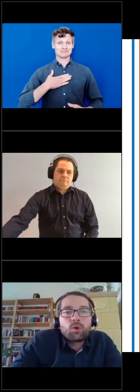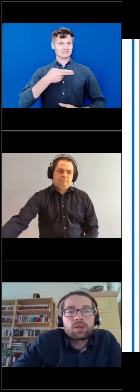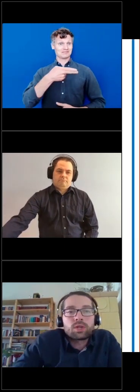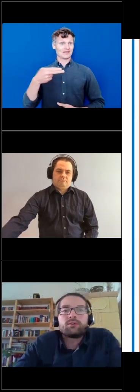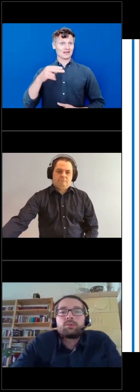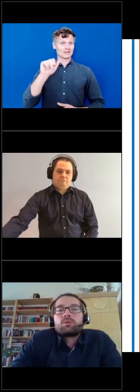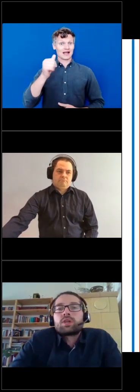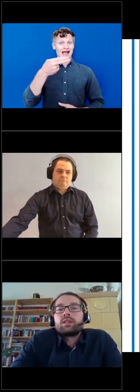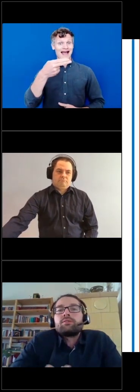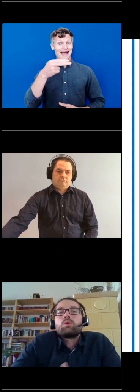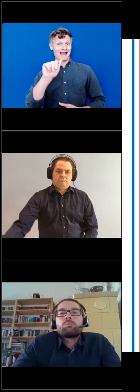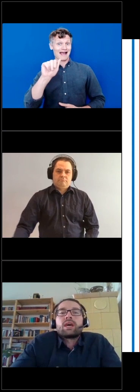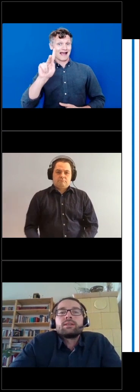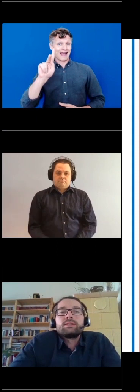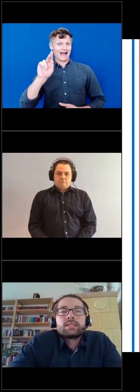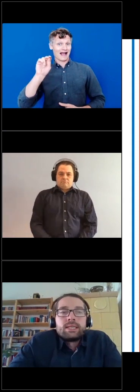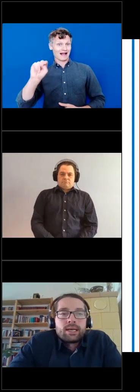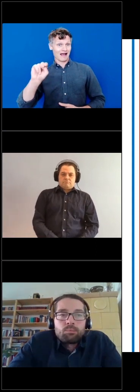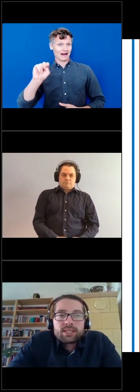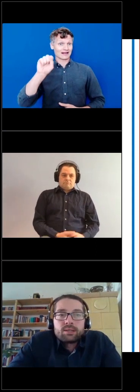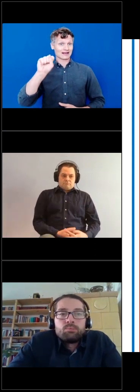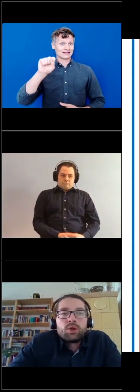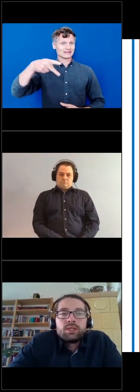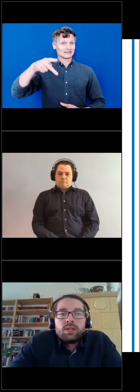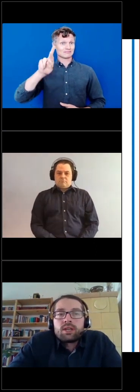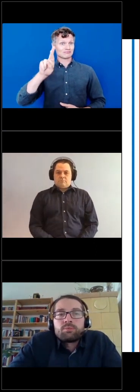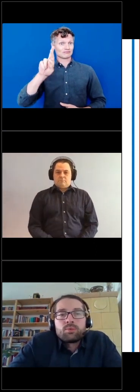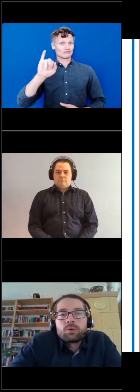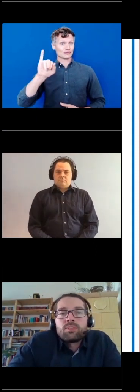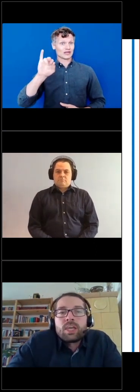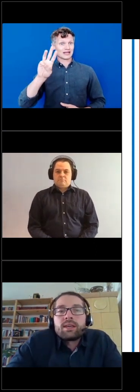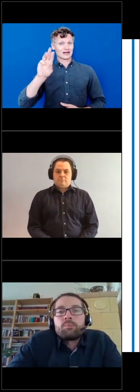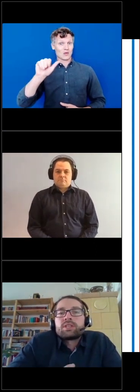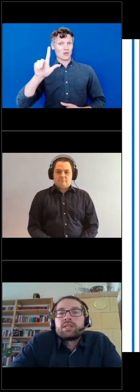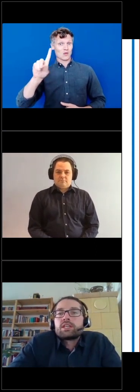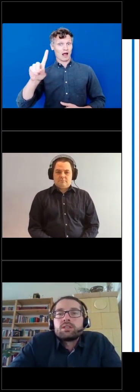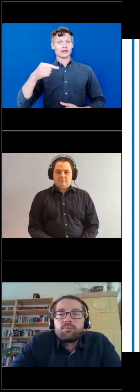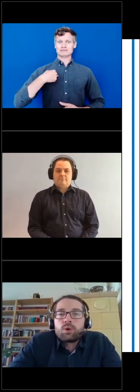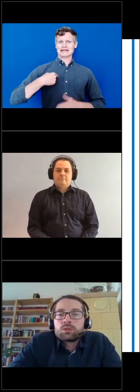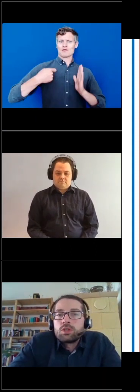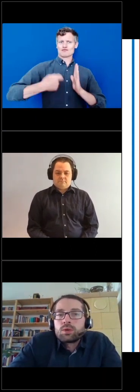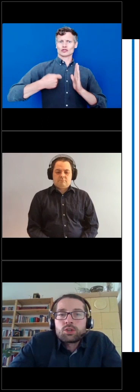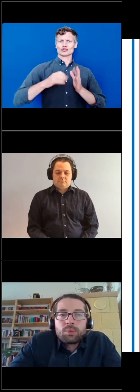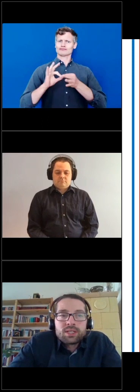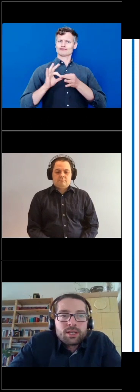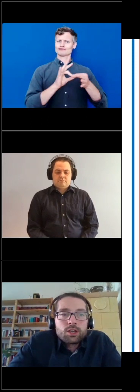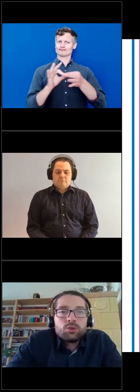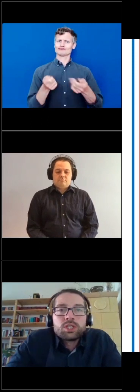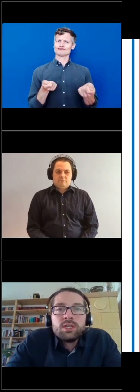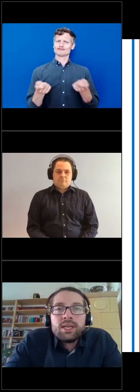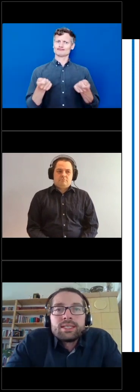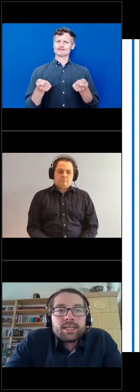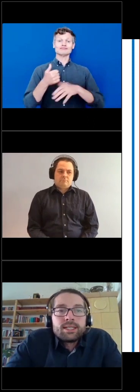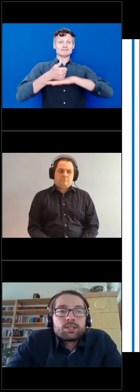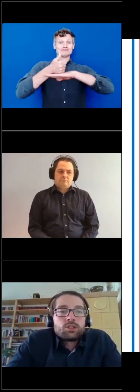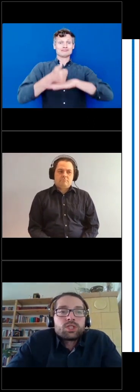the coordinator for the project Leave No One Behind. I'm based in Berlin and I've been working with Handicap International, also known as Humanitarian